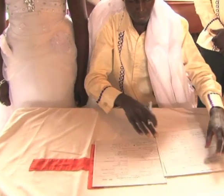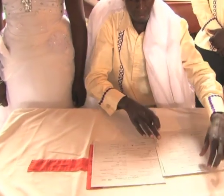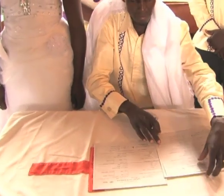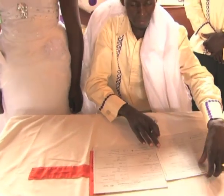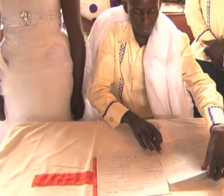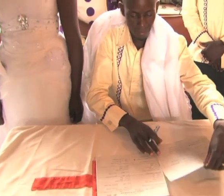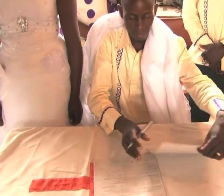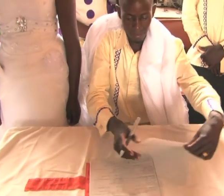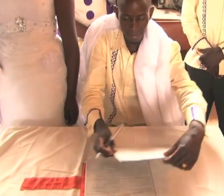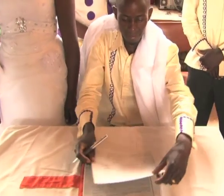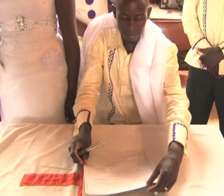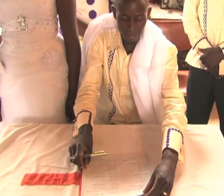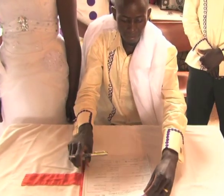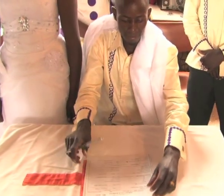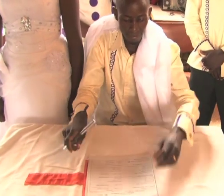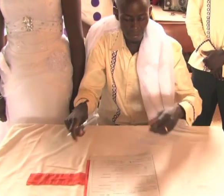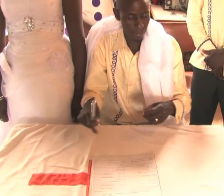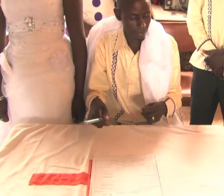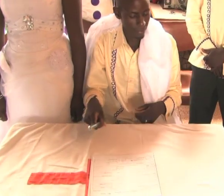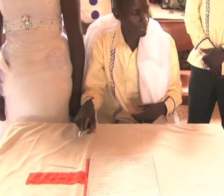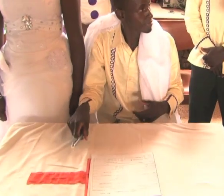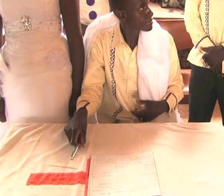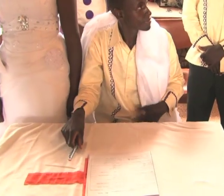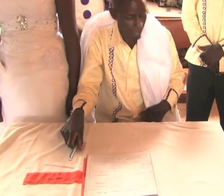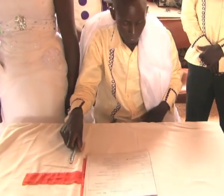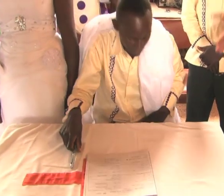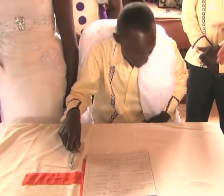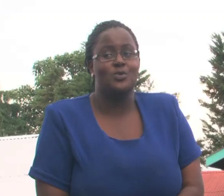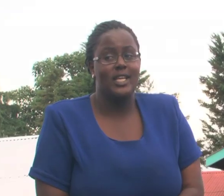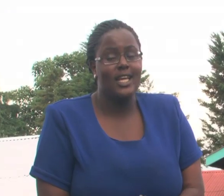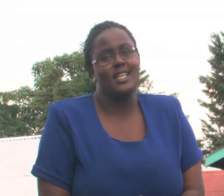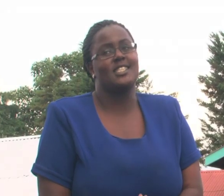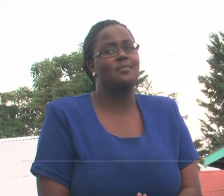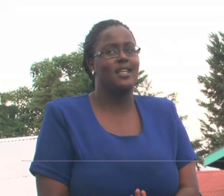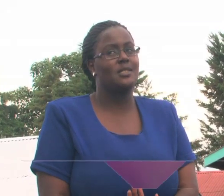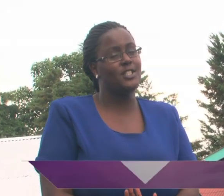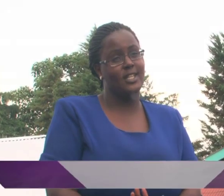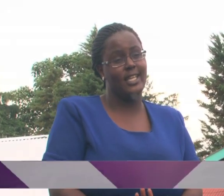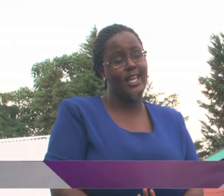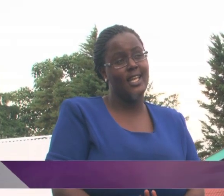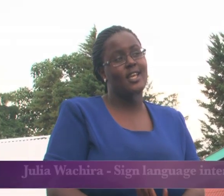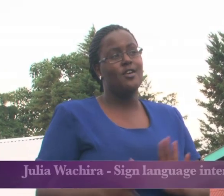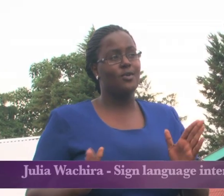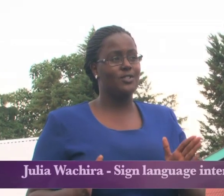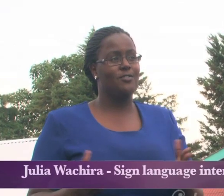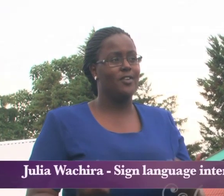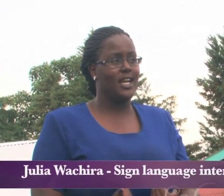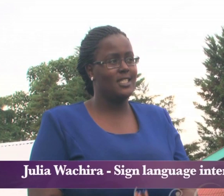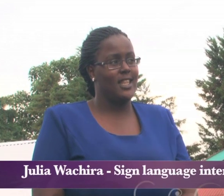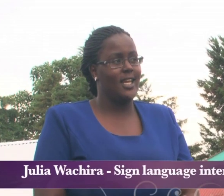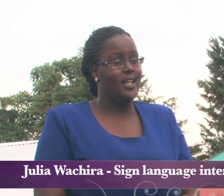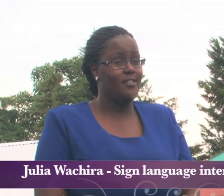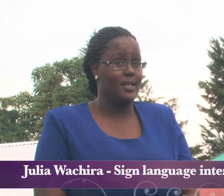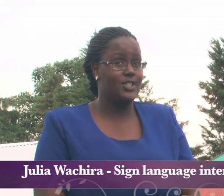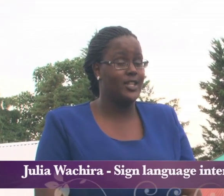language interpreter here in PCA Nyamachaki, and I'm very delighted for today. It's been a special day, more so for us